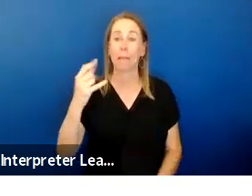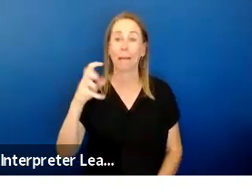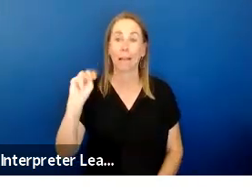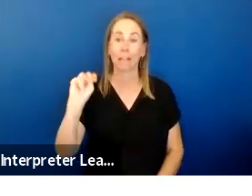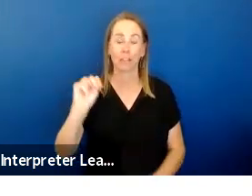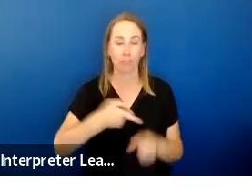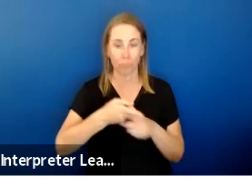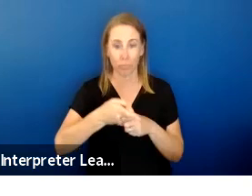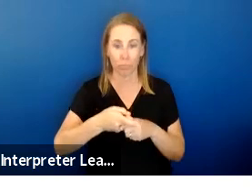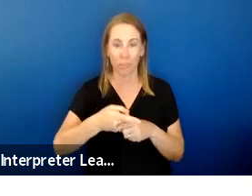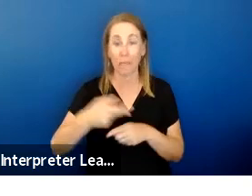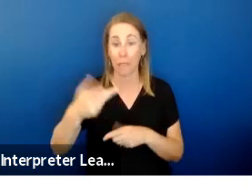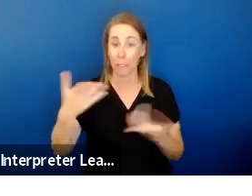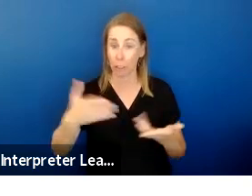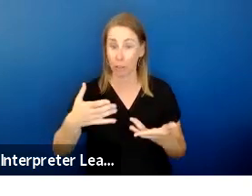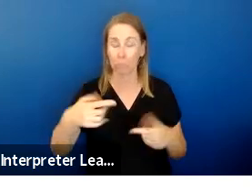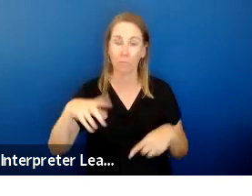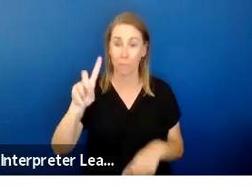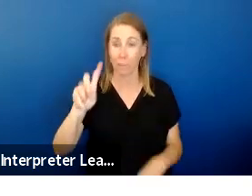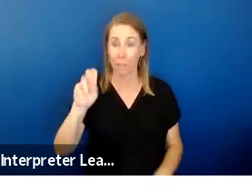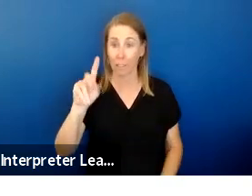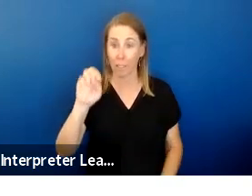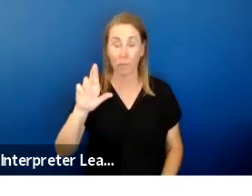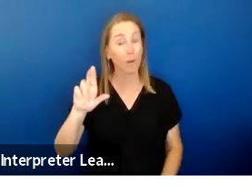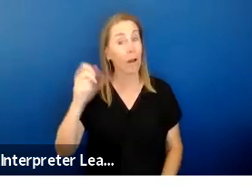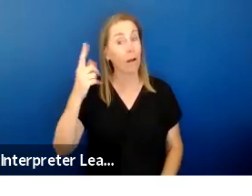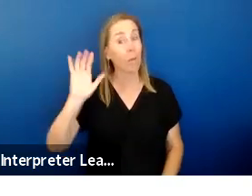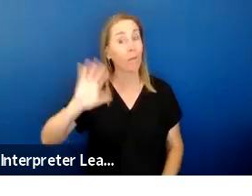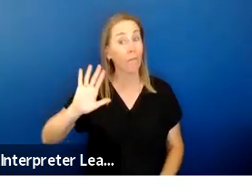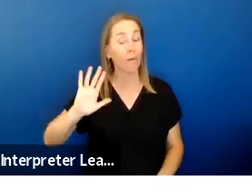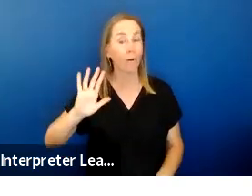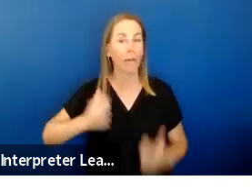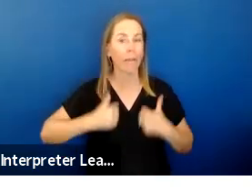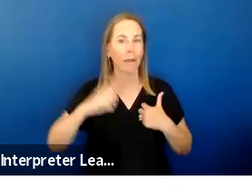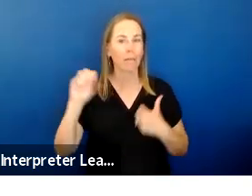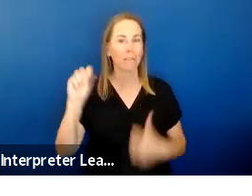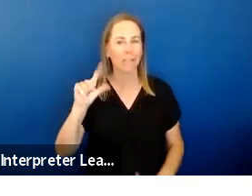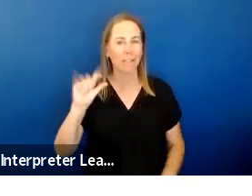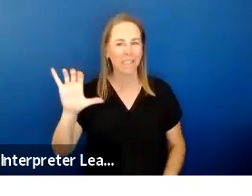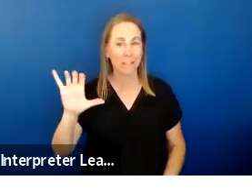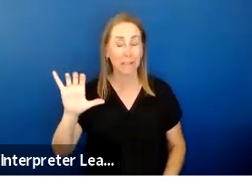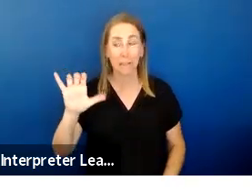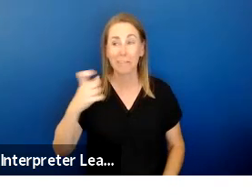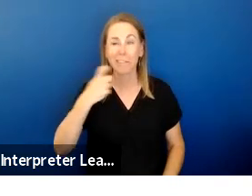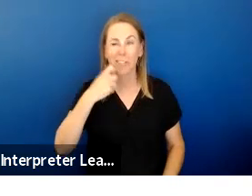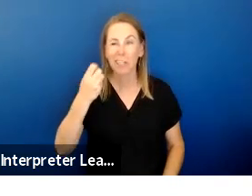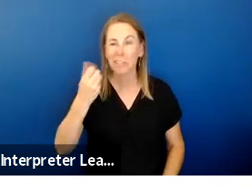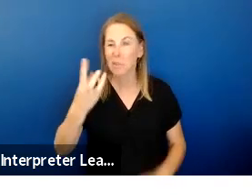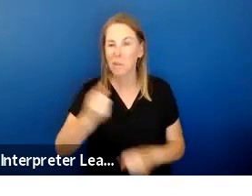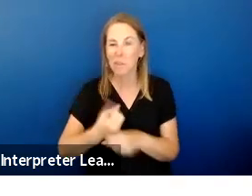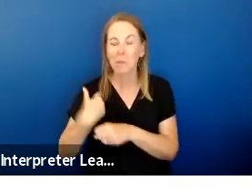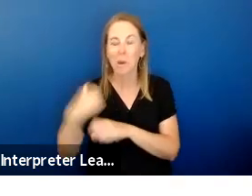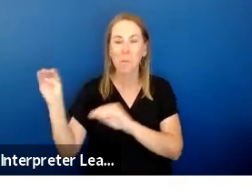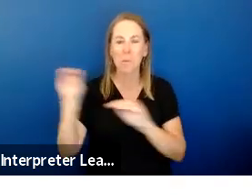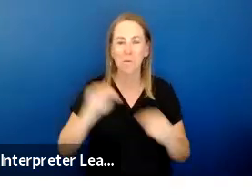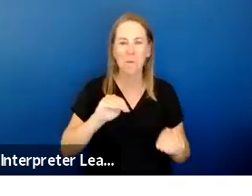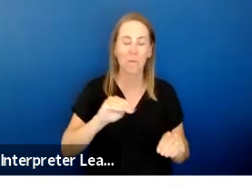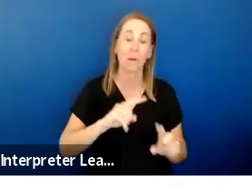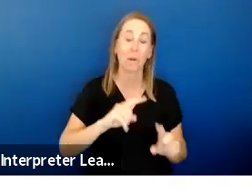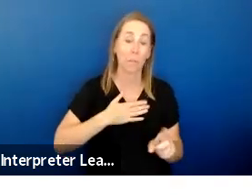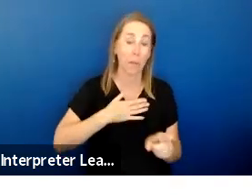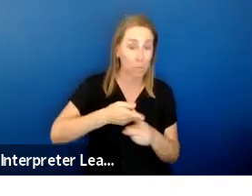in Denver. I'm originally from Salt Lake, so just over the hill. Moved here a couple of years ago, but I specialize in